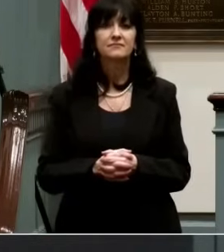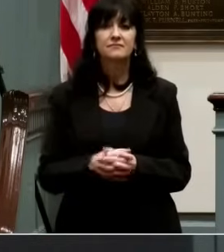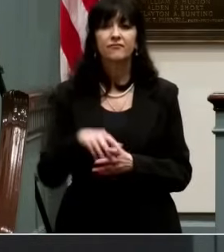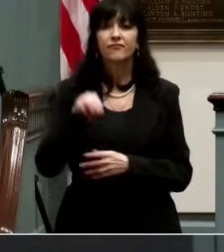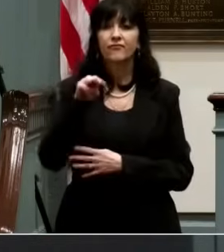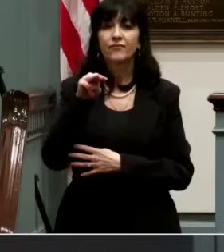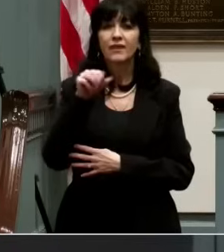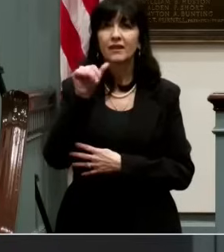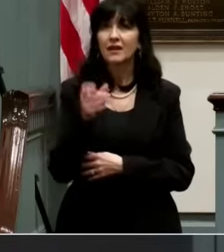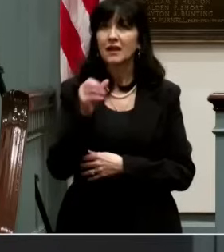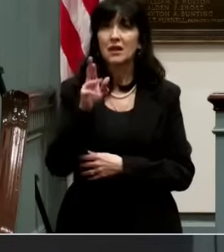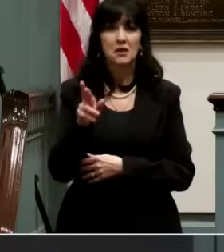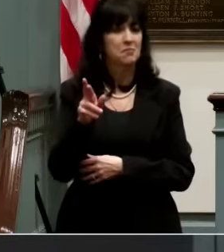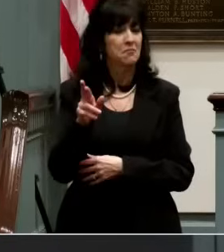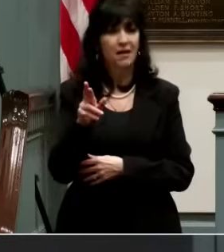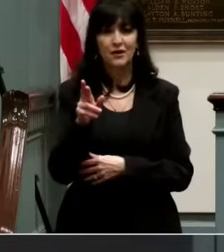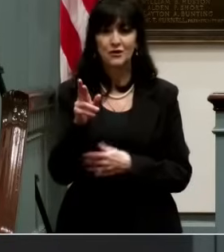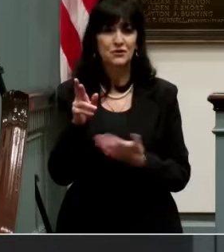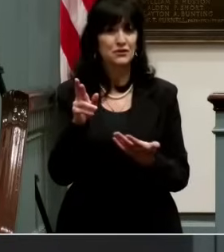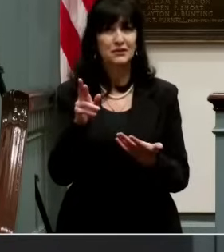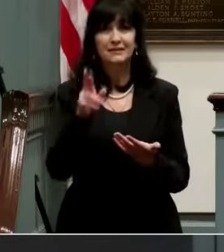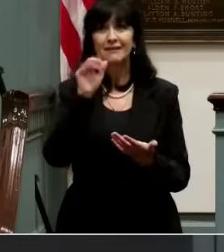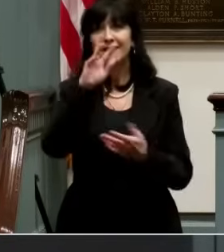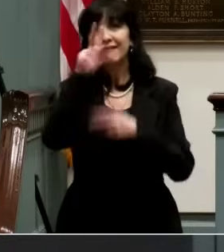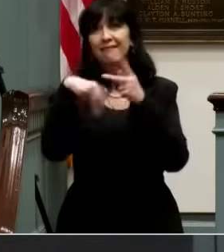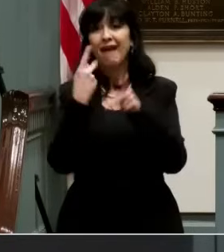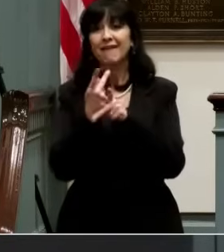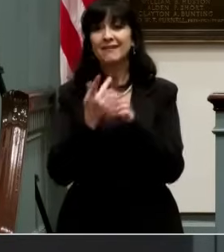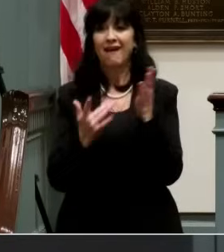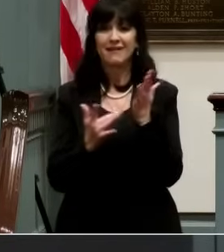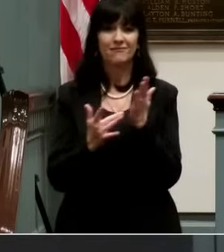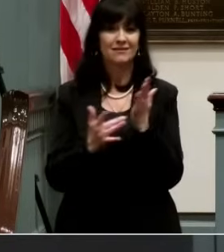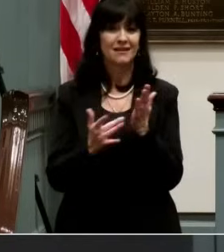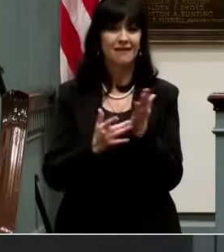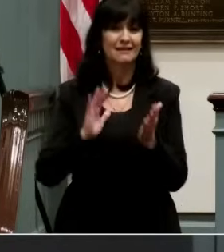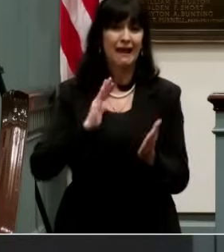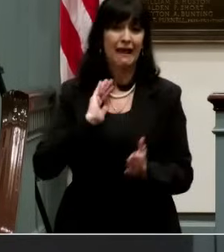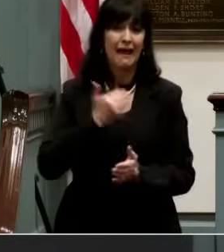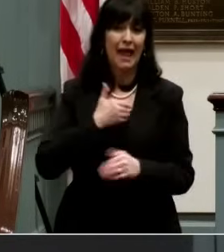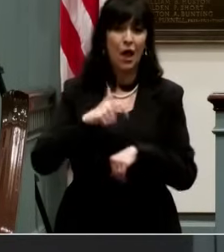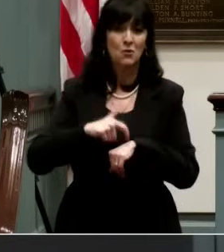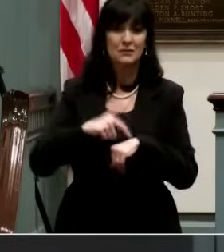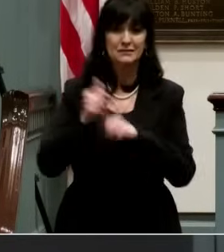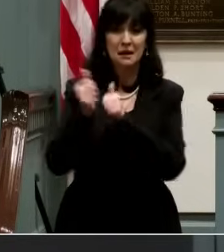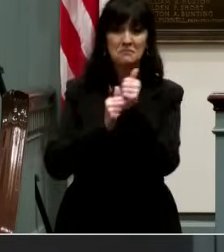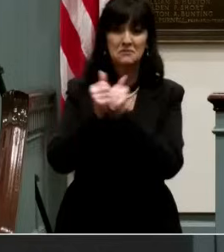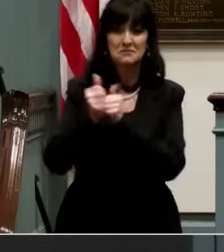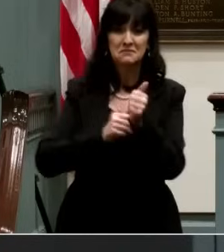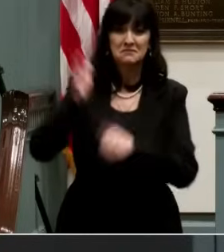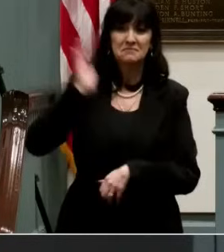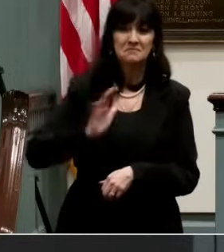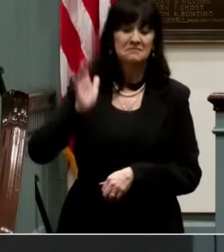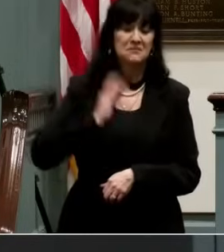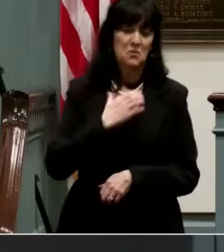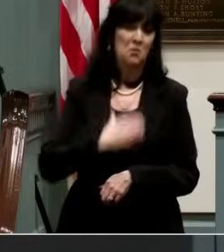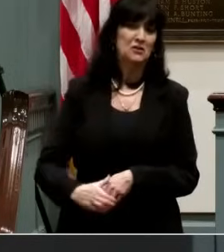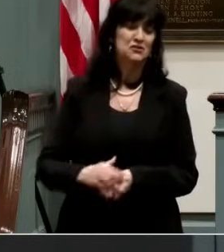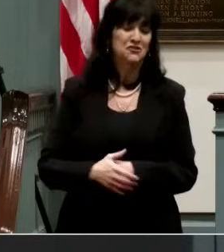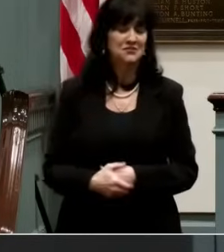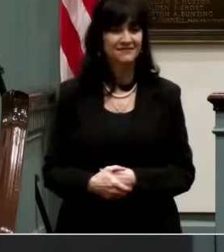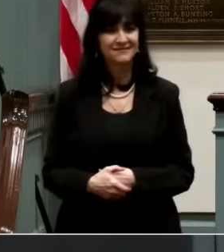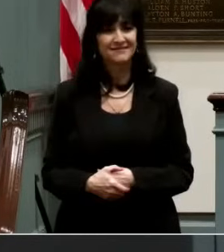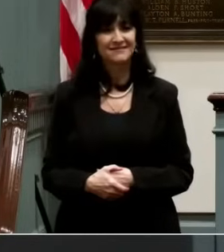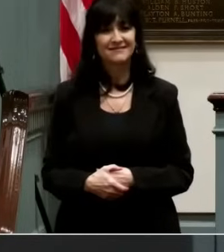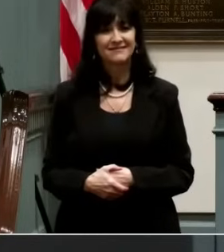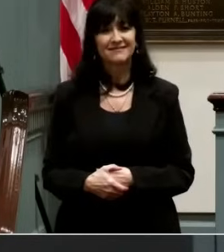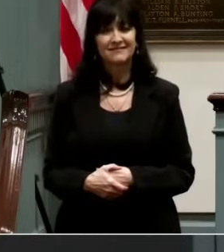Mayor Perzicki, I don't know how good we could have been if we had that kind of technology to chart our training.